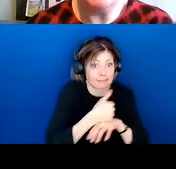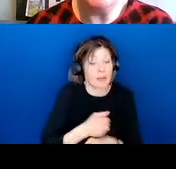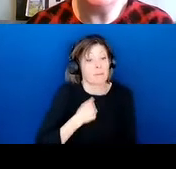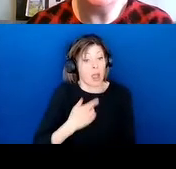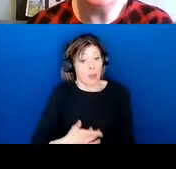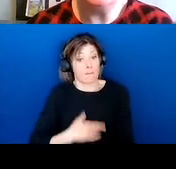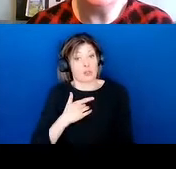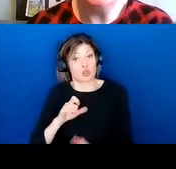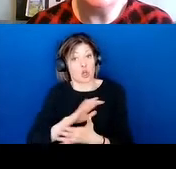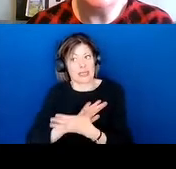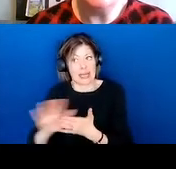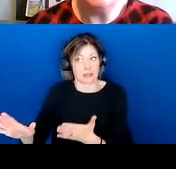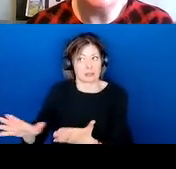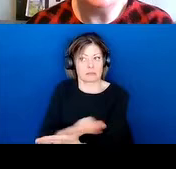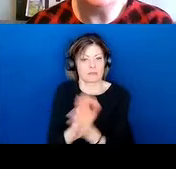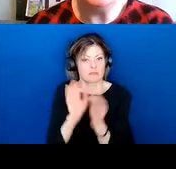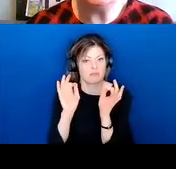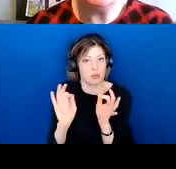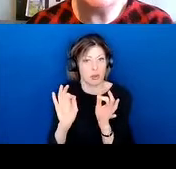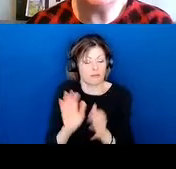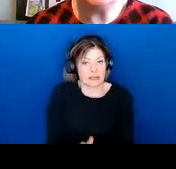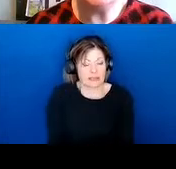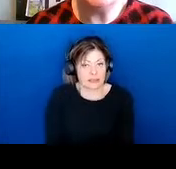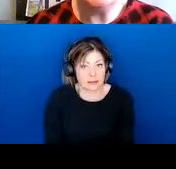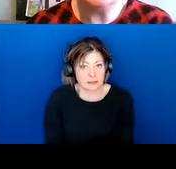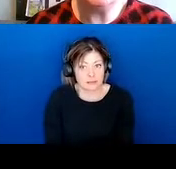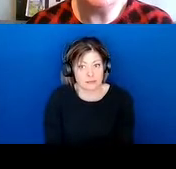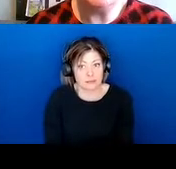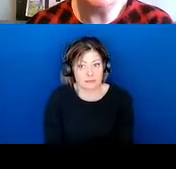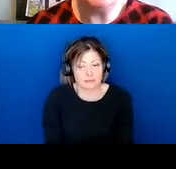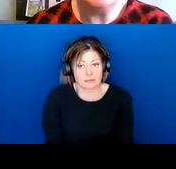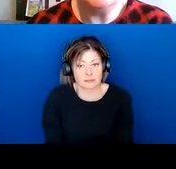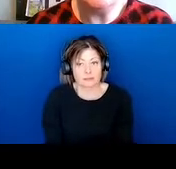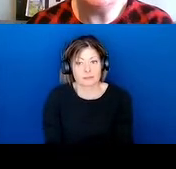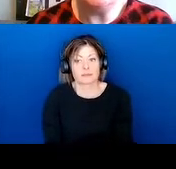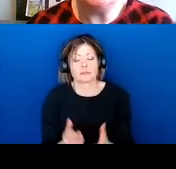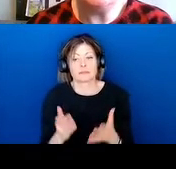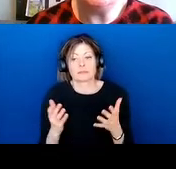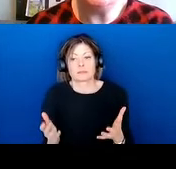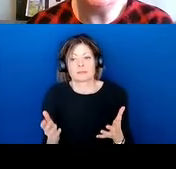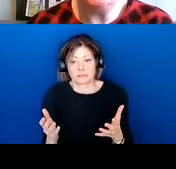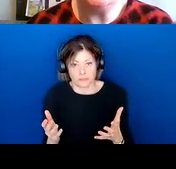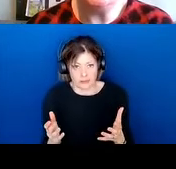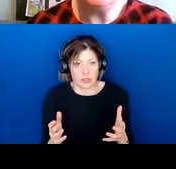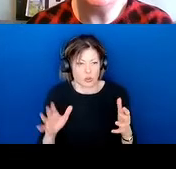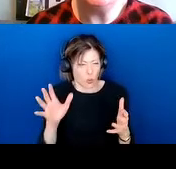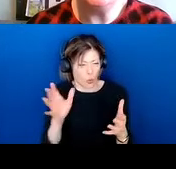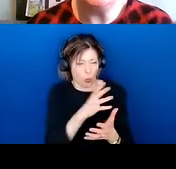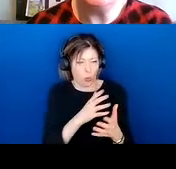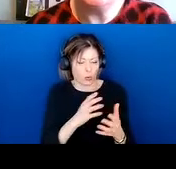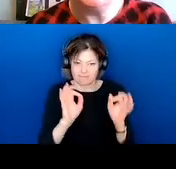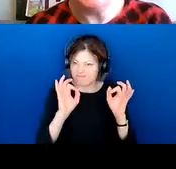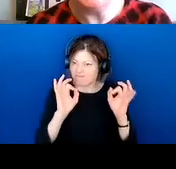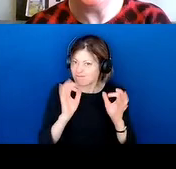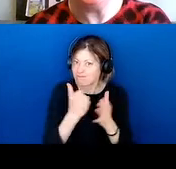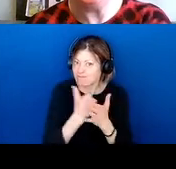of this mode. All is great and foreign and rude.